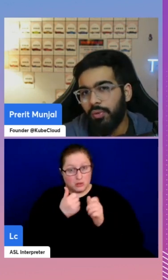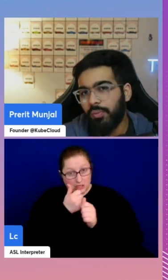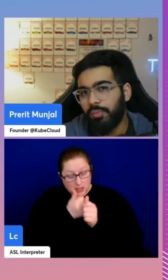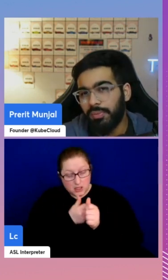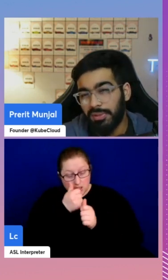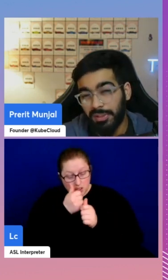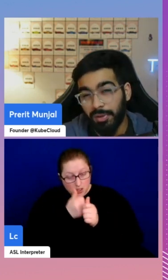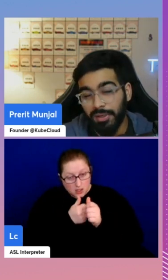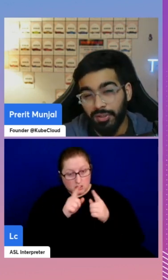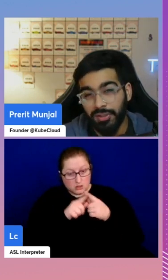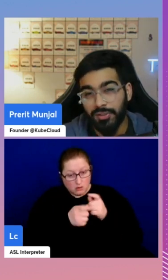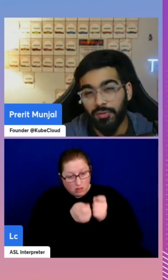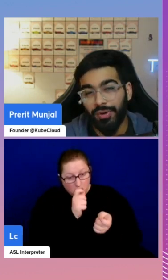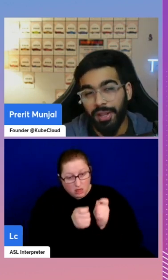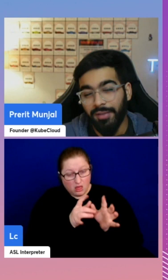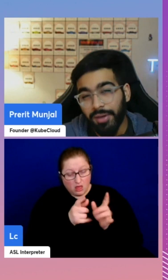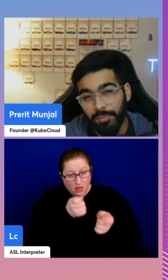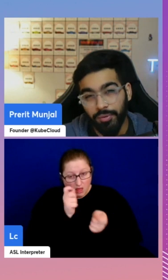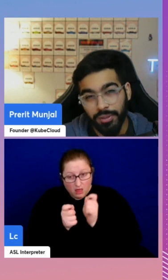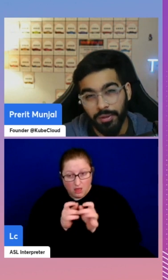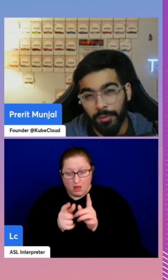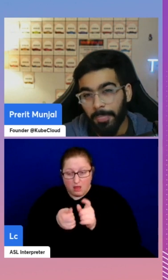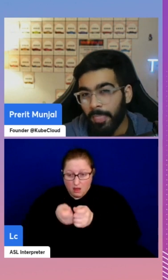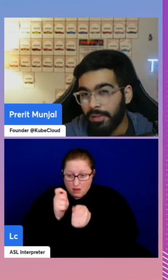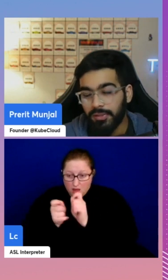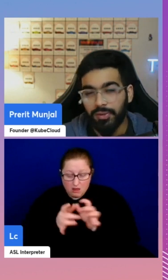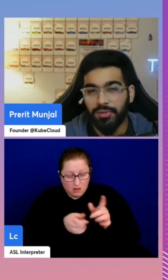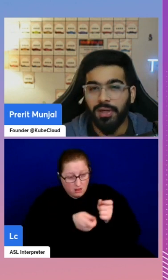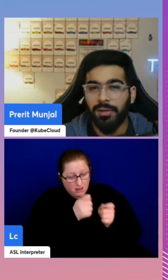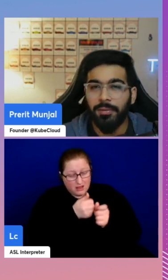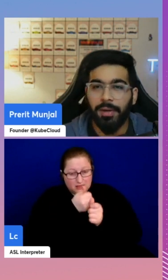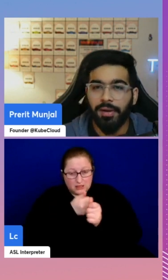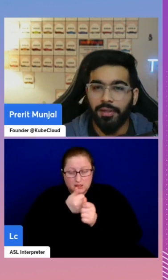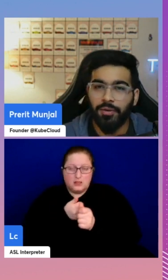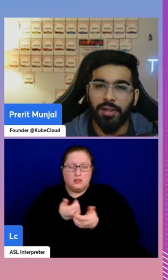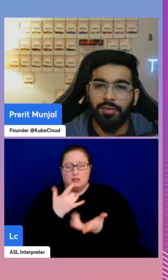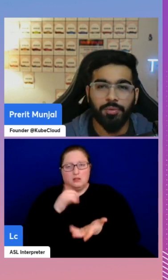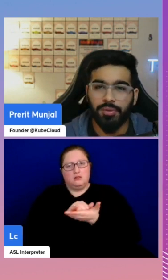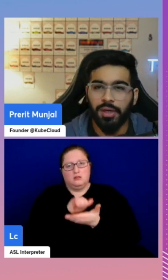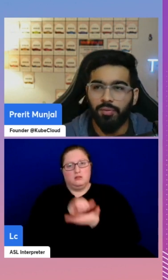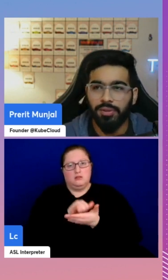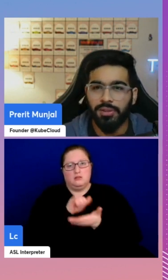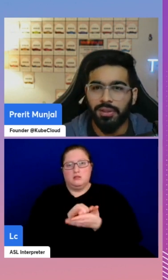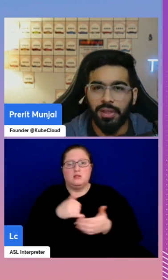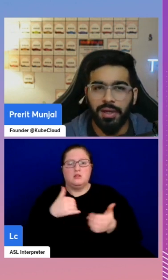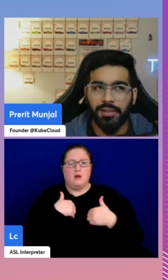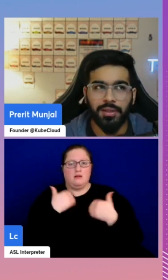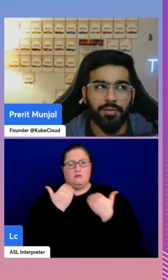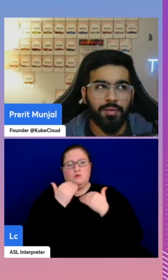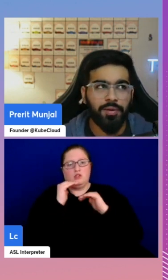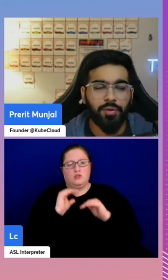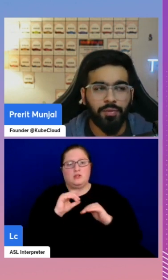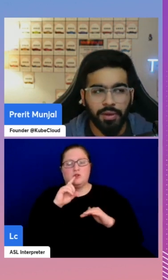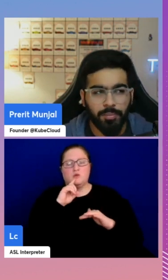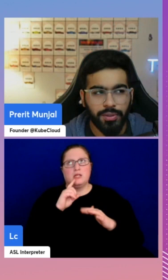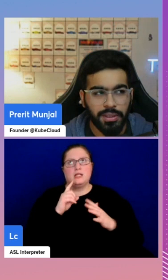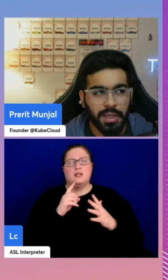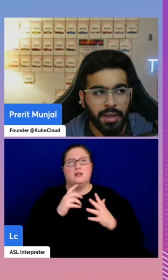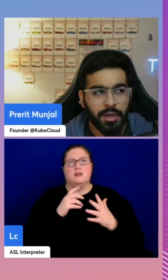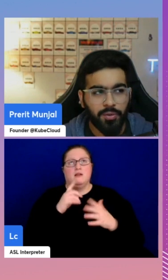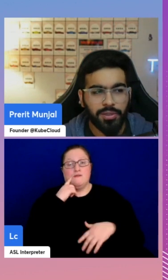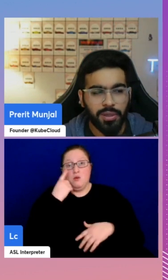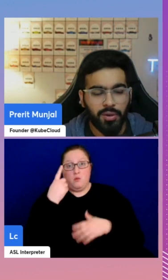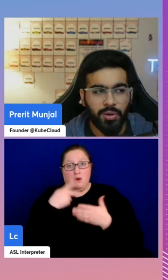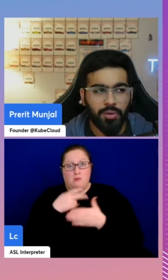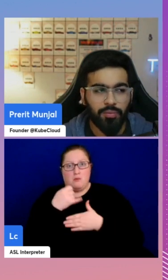and do similar changes for every project. Okay, just restrict metrics for every project. It was just tedious. Even for one